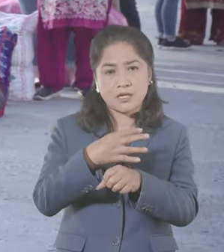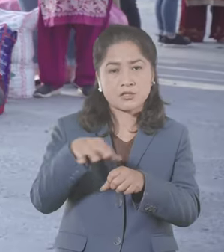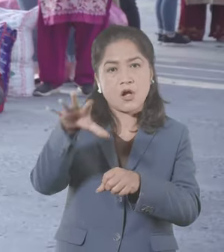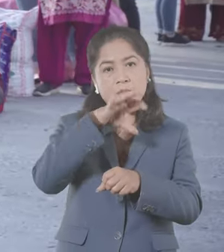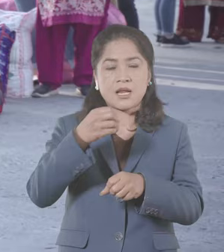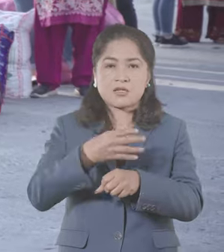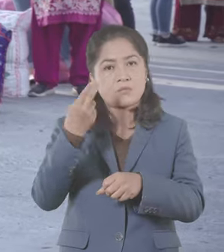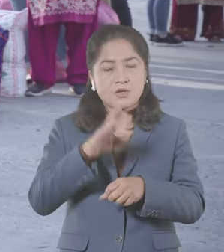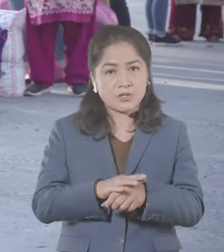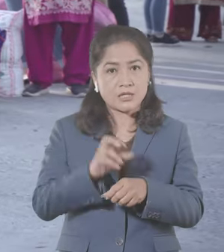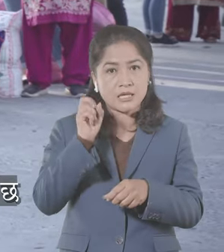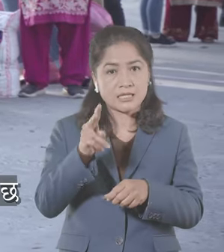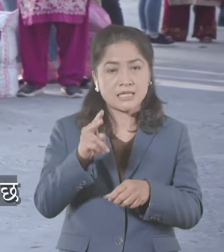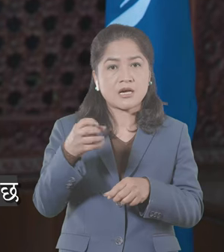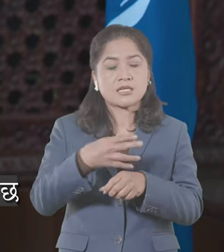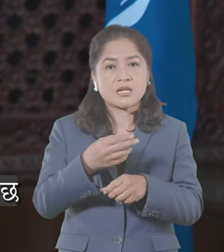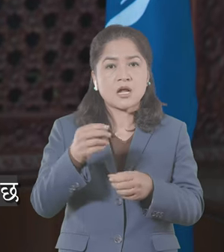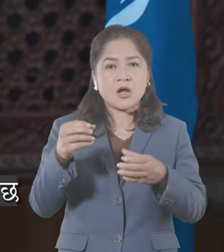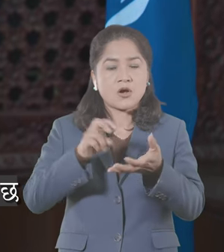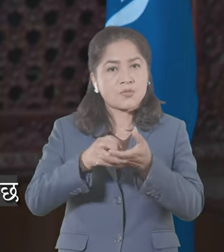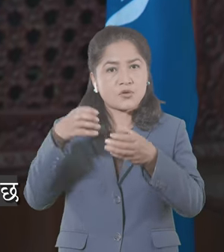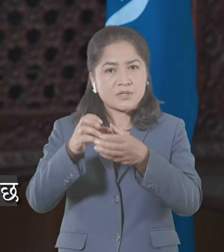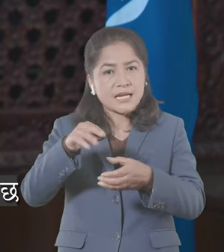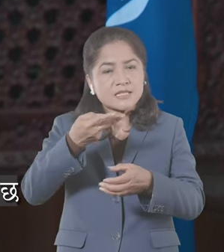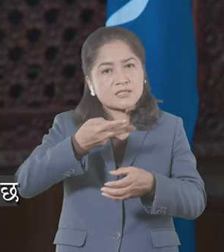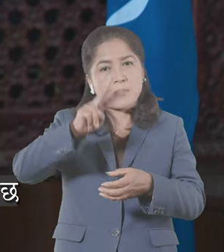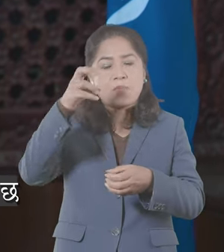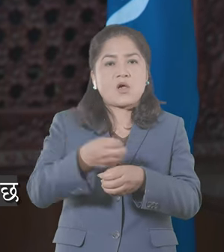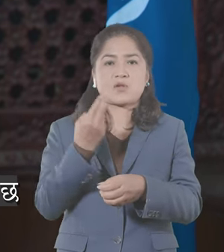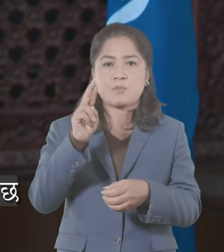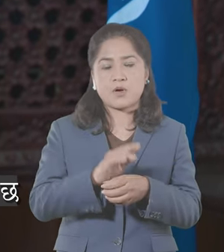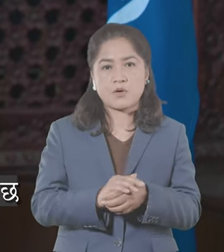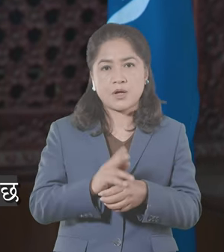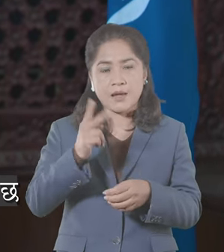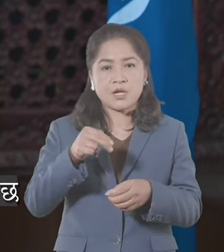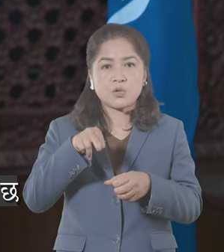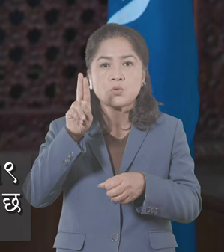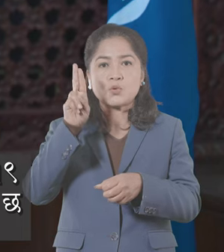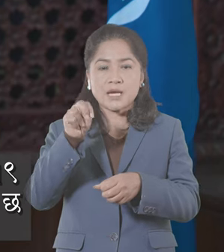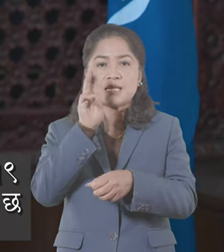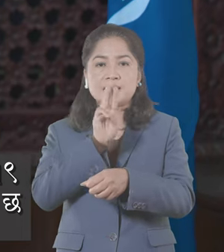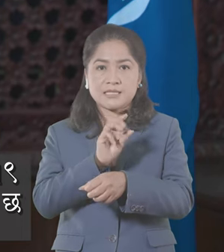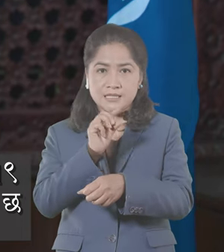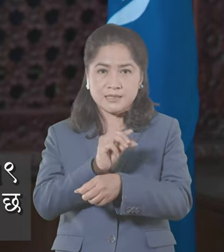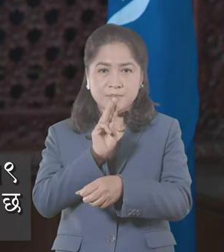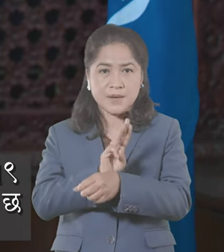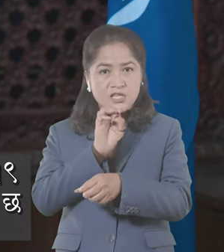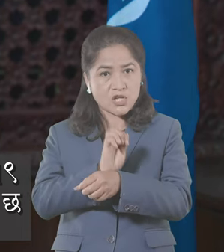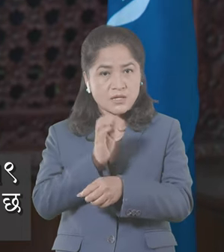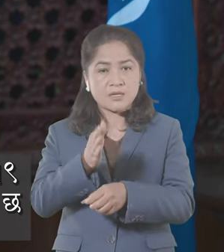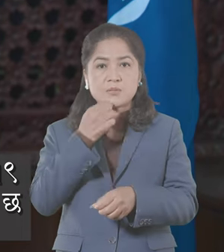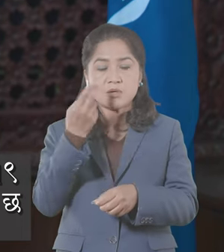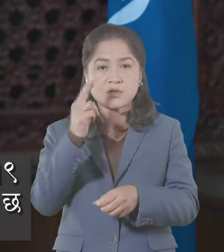COVID-19 has affected all of us, but it has affected vulnerable groups even more. As the UN Secretary